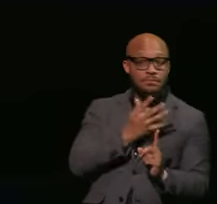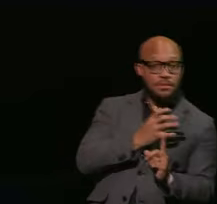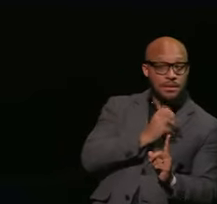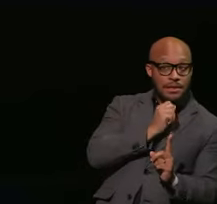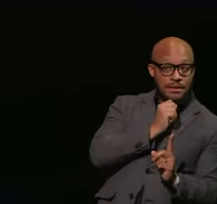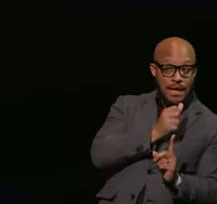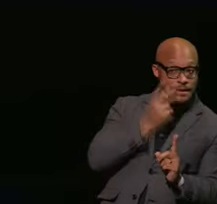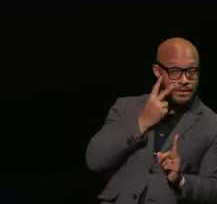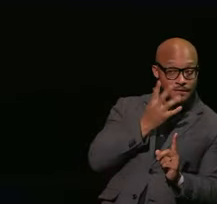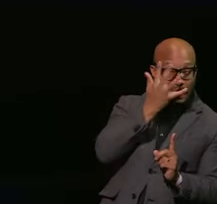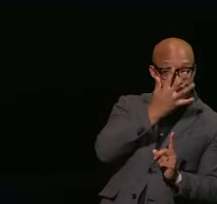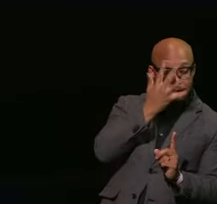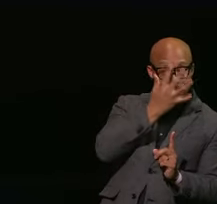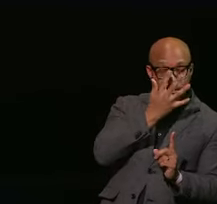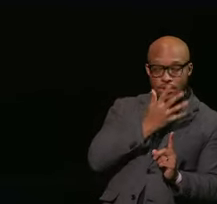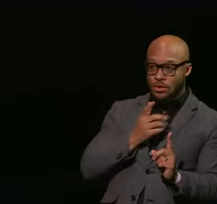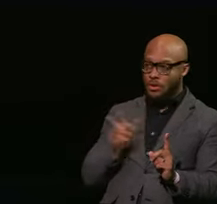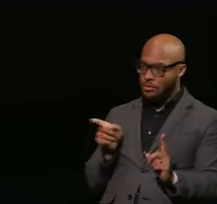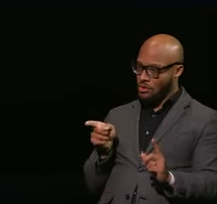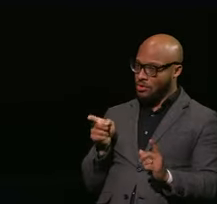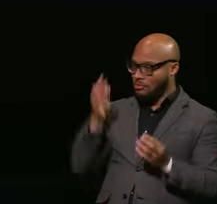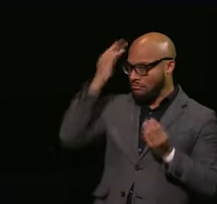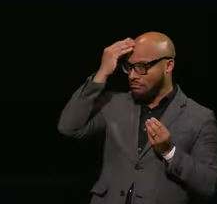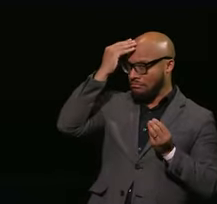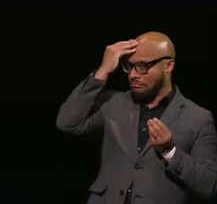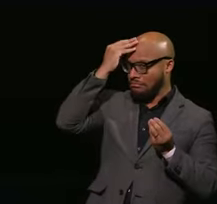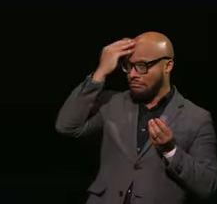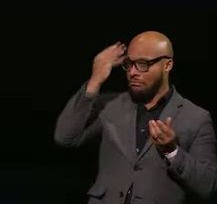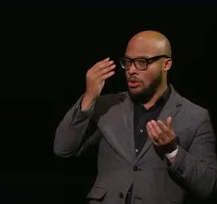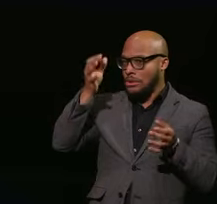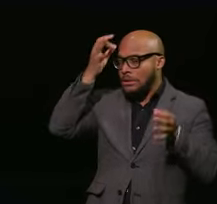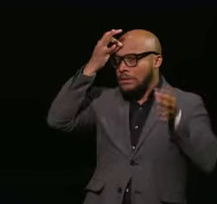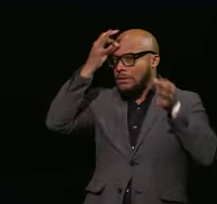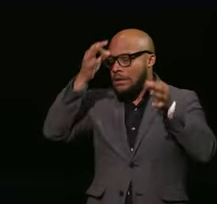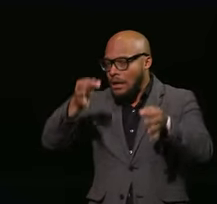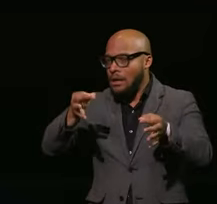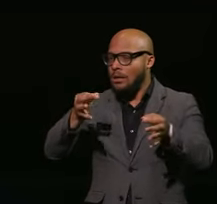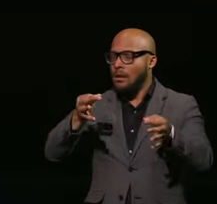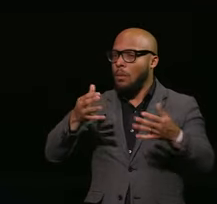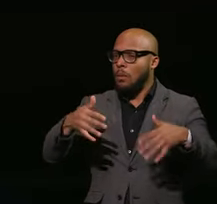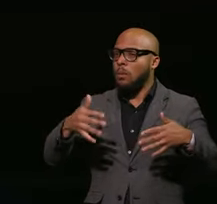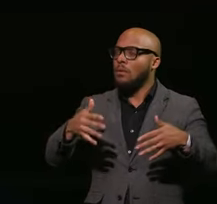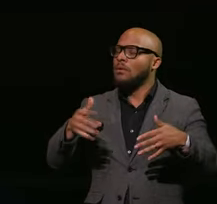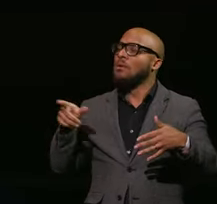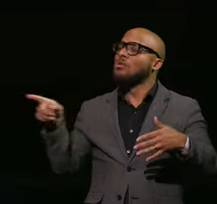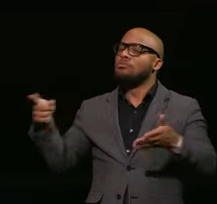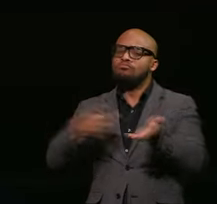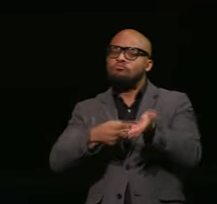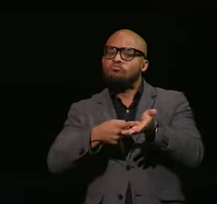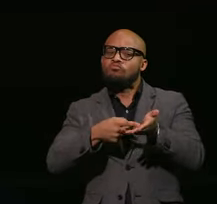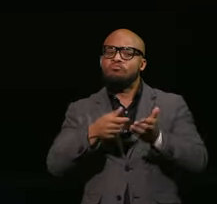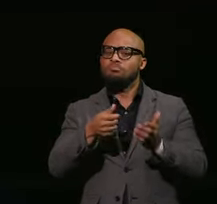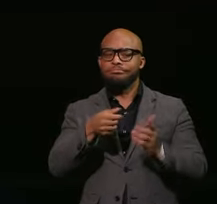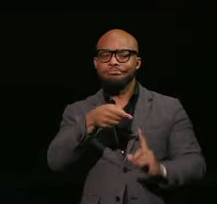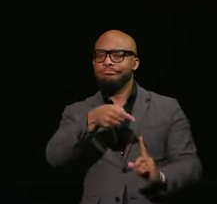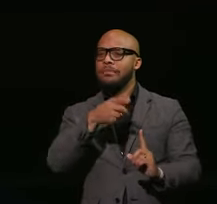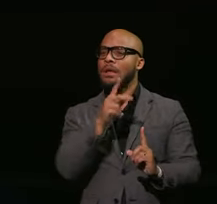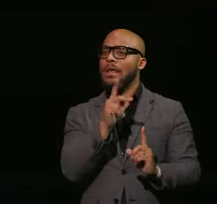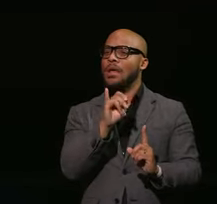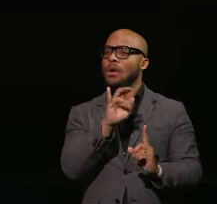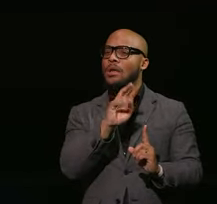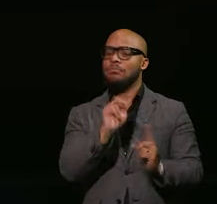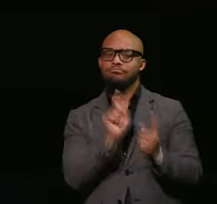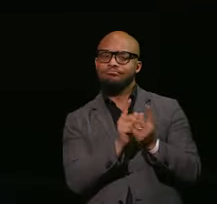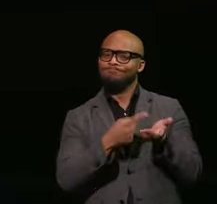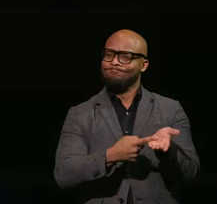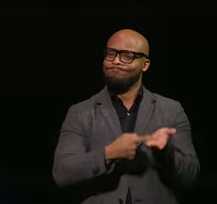that you ultimately came to that decision. But what were those conversations like with Kiran? Yeah, I mean, the film took